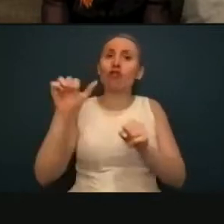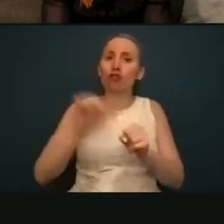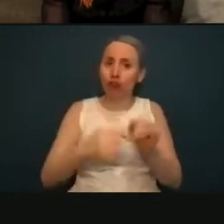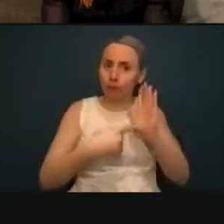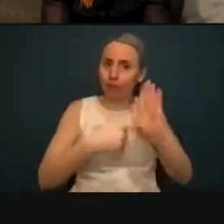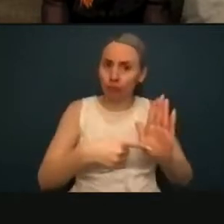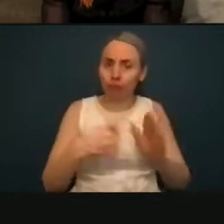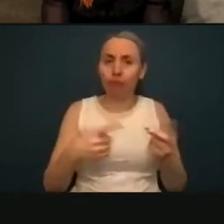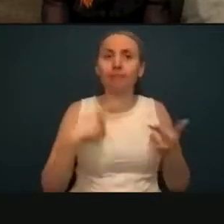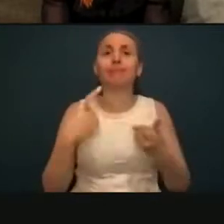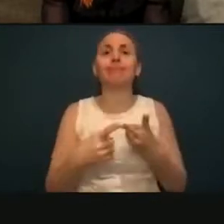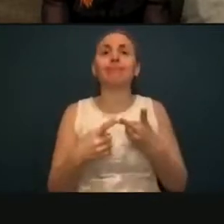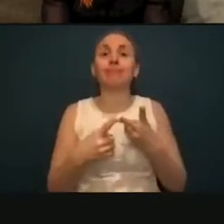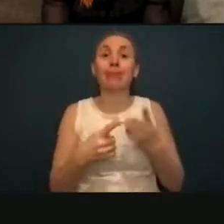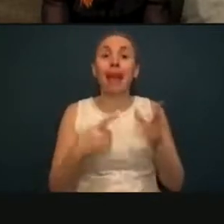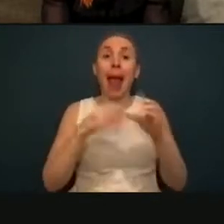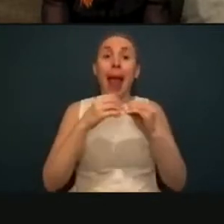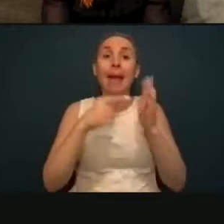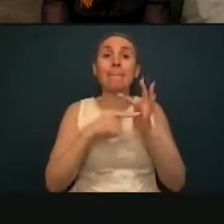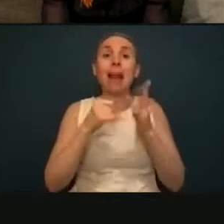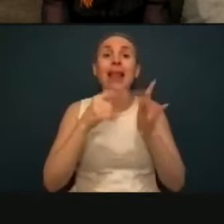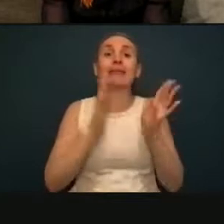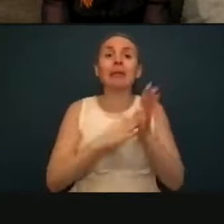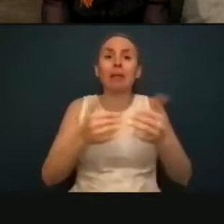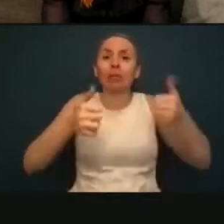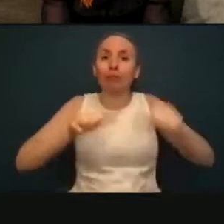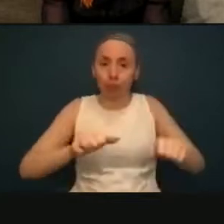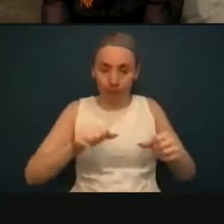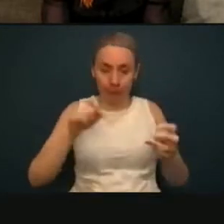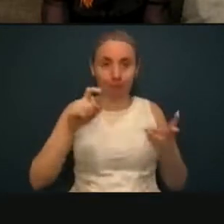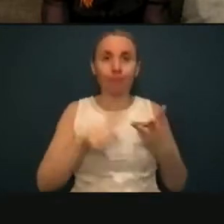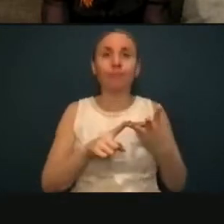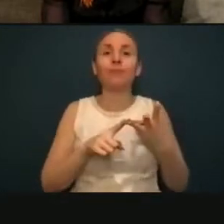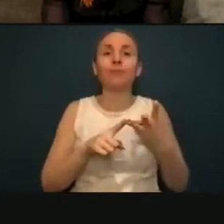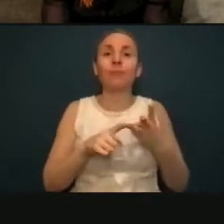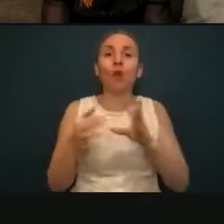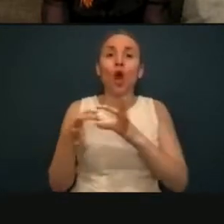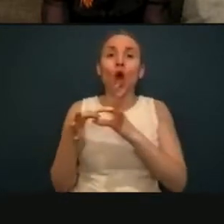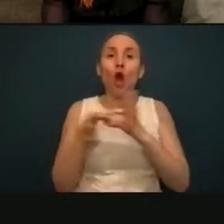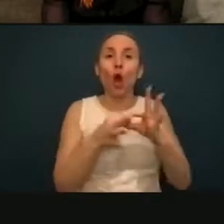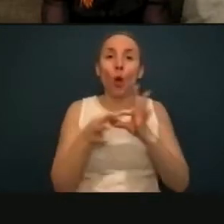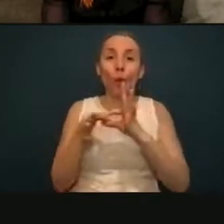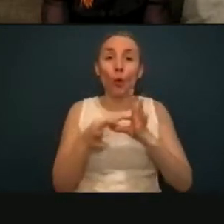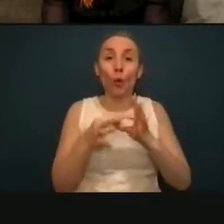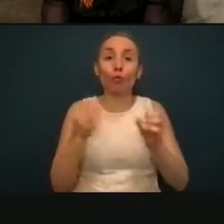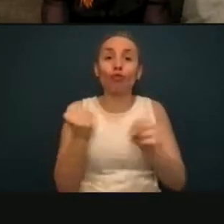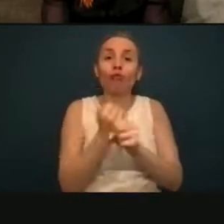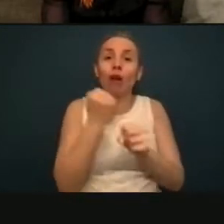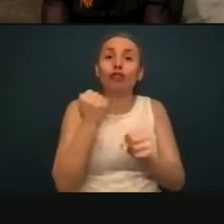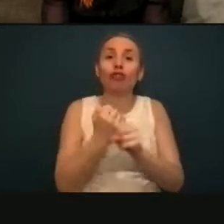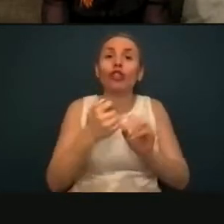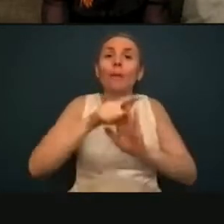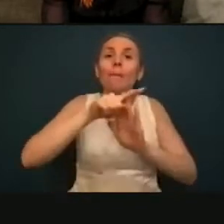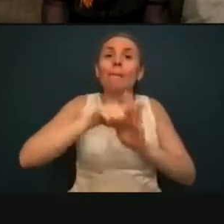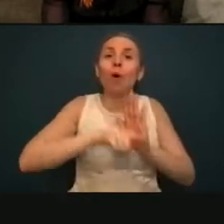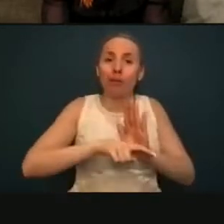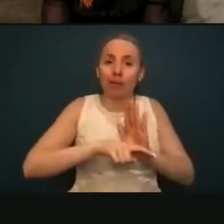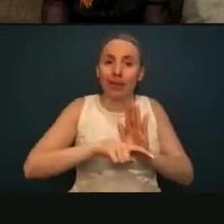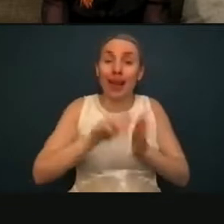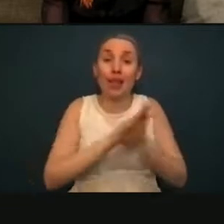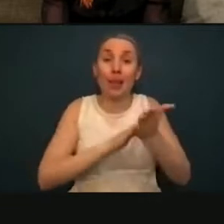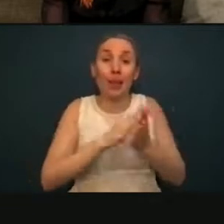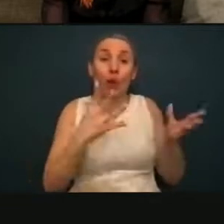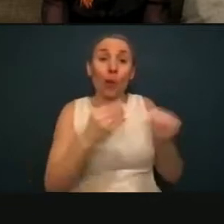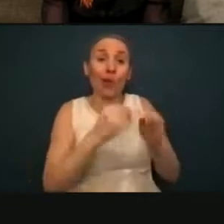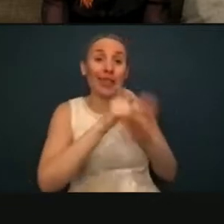and combating ableism, as I spoke about earlier. They talk about co-production of policy with disabled people. So